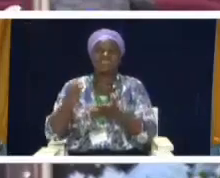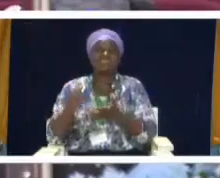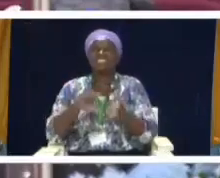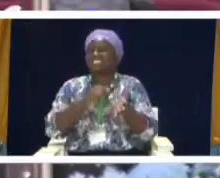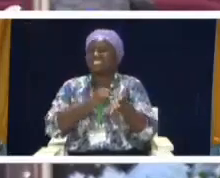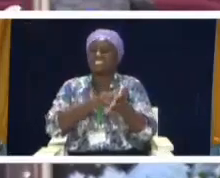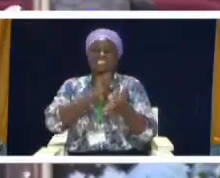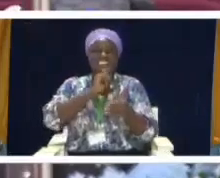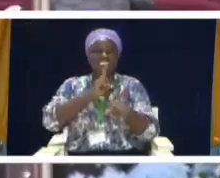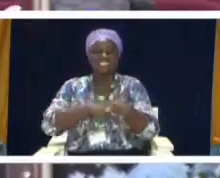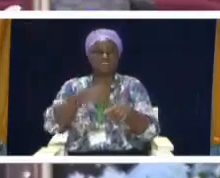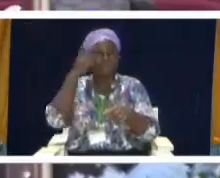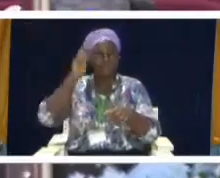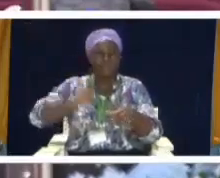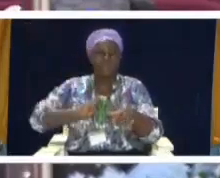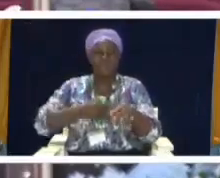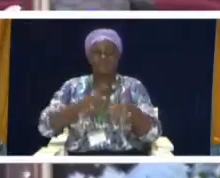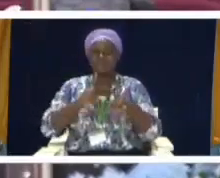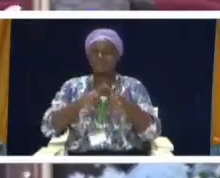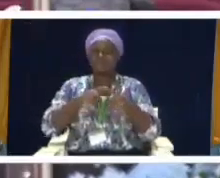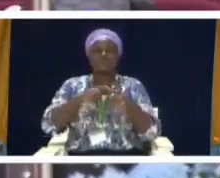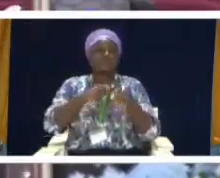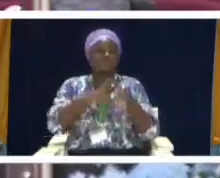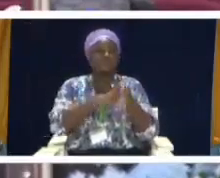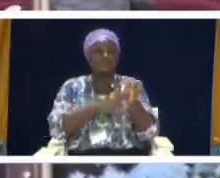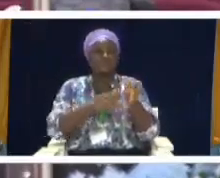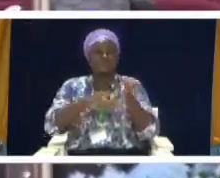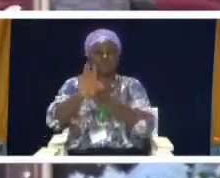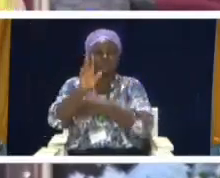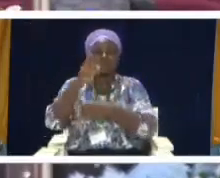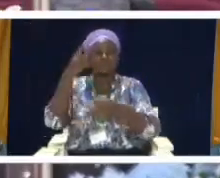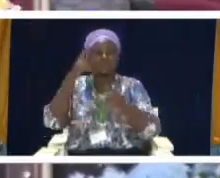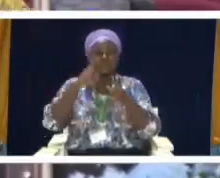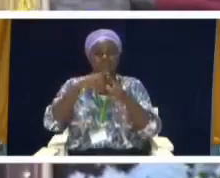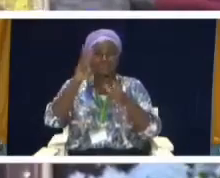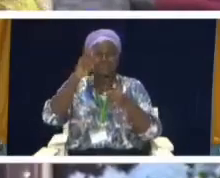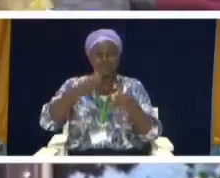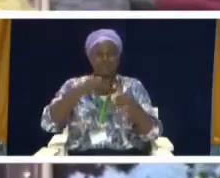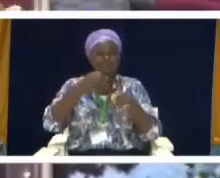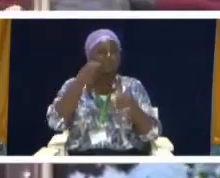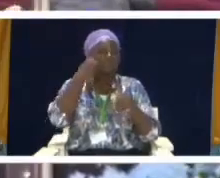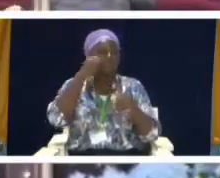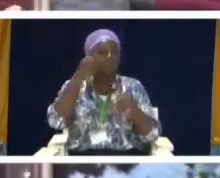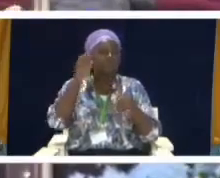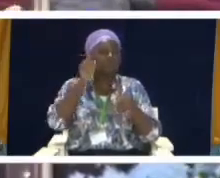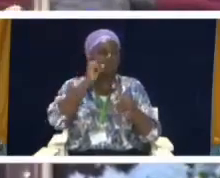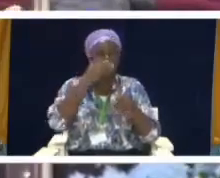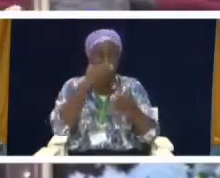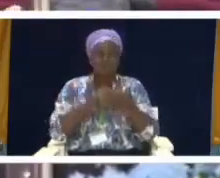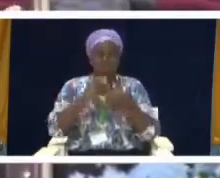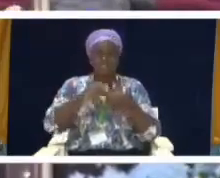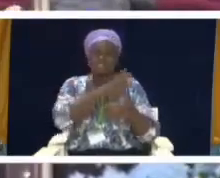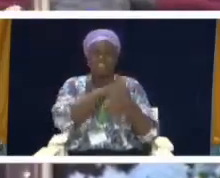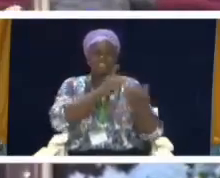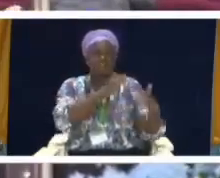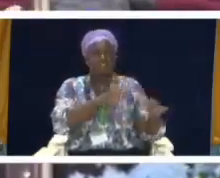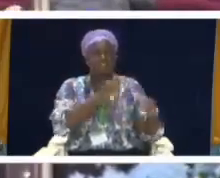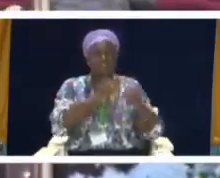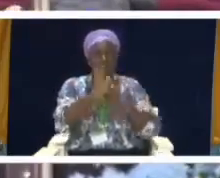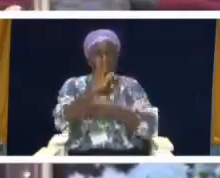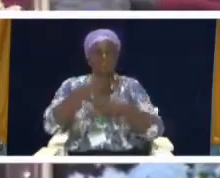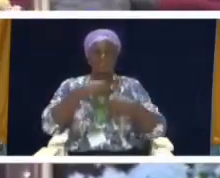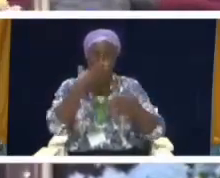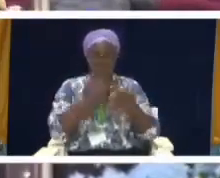It's time for us to report God to himself, of his goodness, of his mercy. If God has been good to you